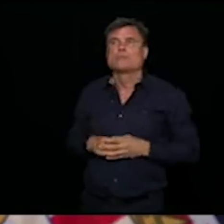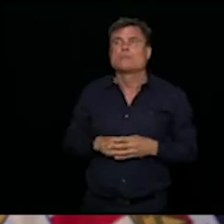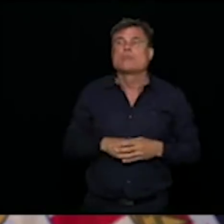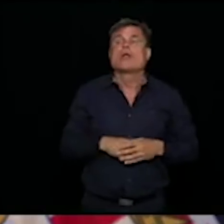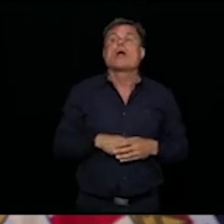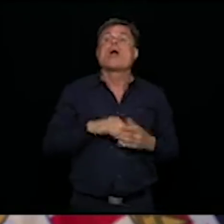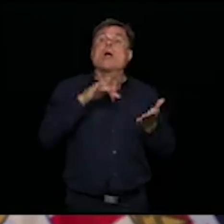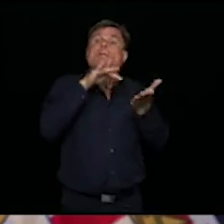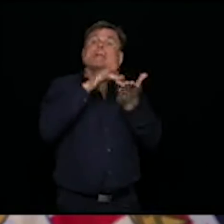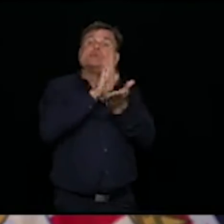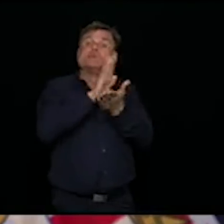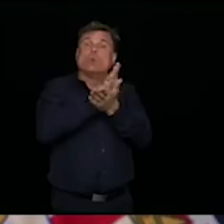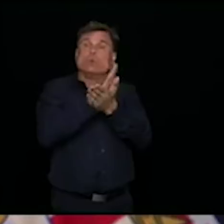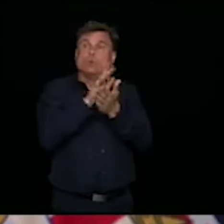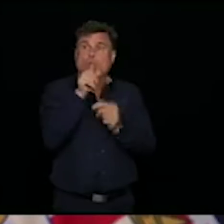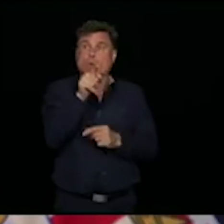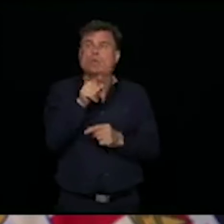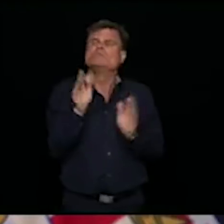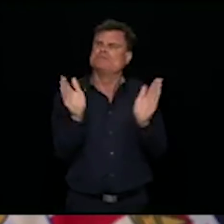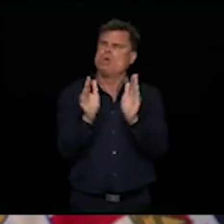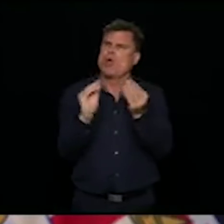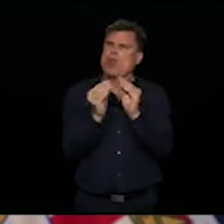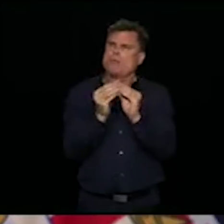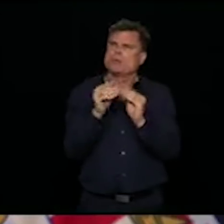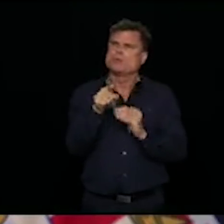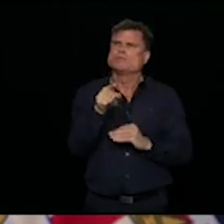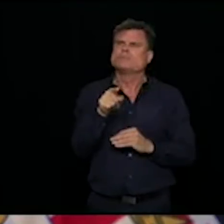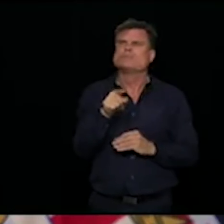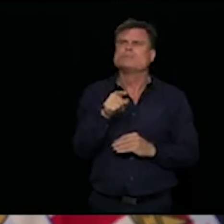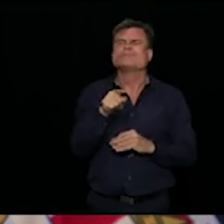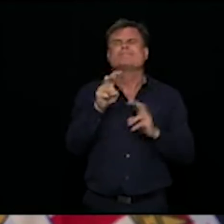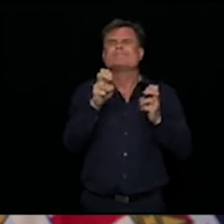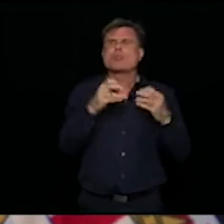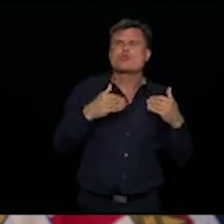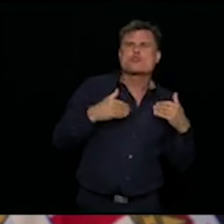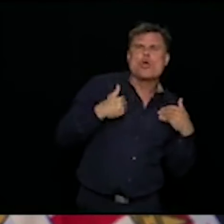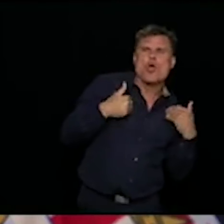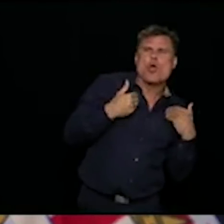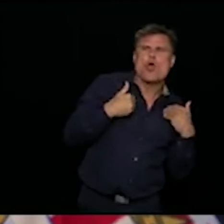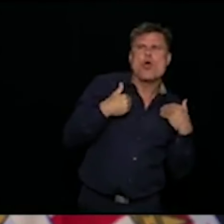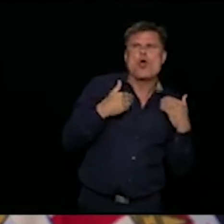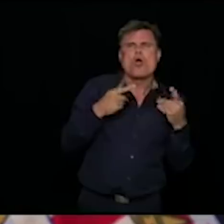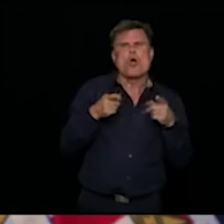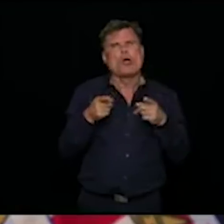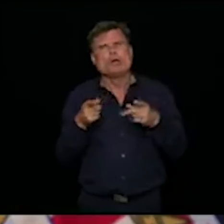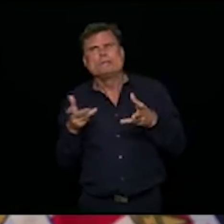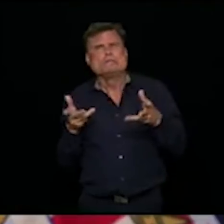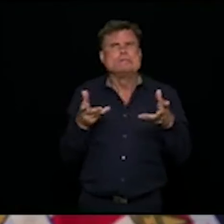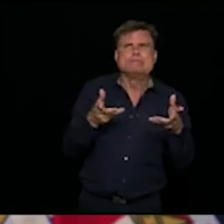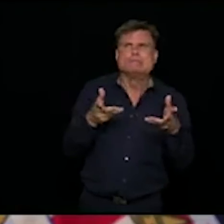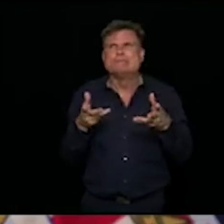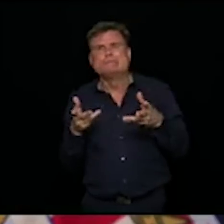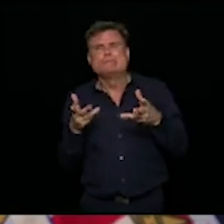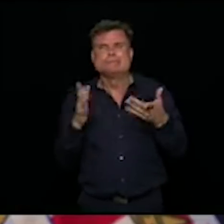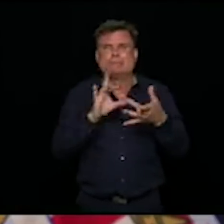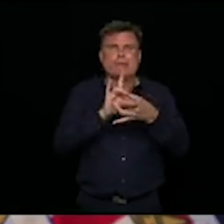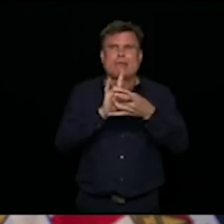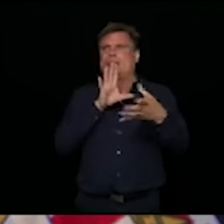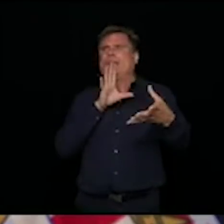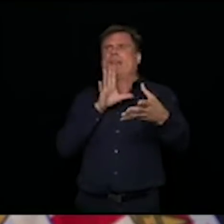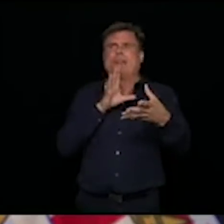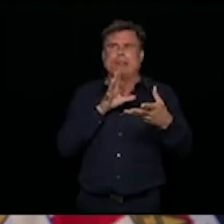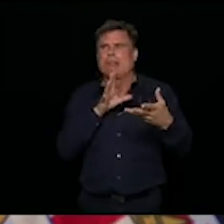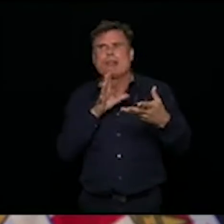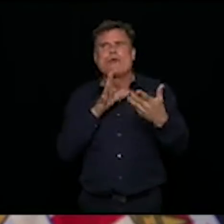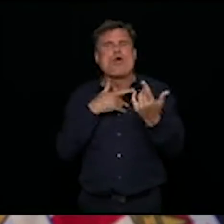used. Learning groups are smaller in the elementary and middle schools because it's more challenging, as we know, for younger students to maintain that